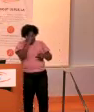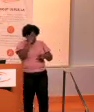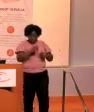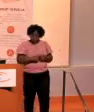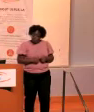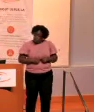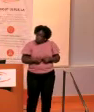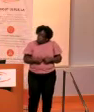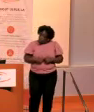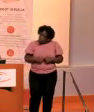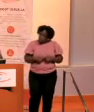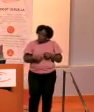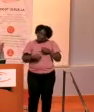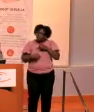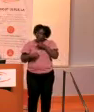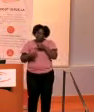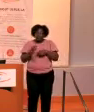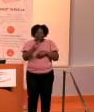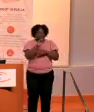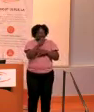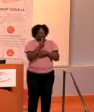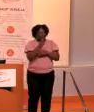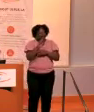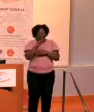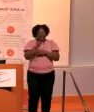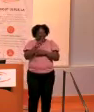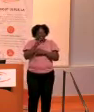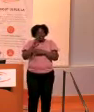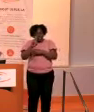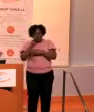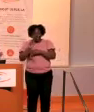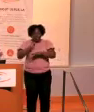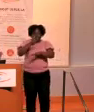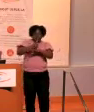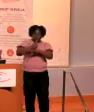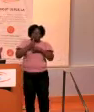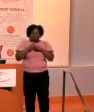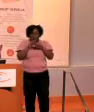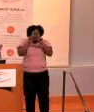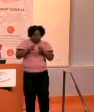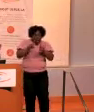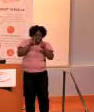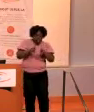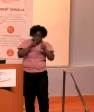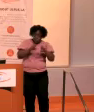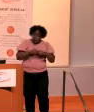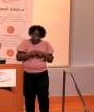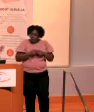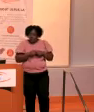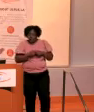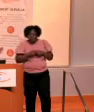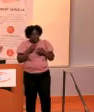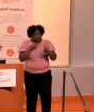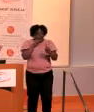And Dr. Ginsler set up a trial. This was a labor of love for her, where